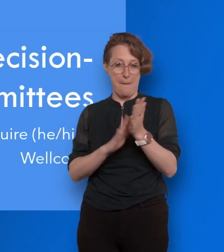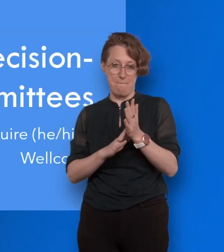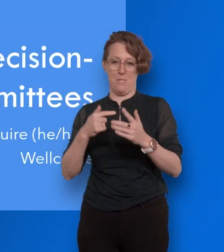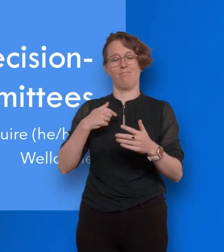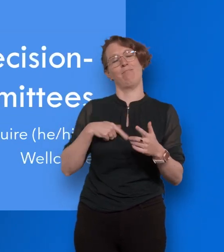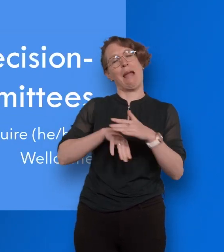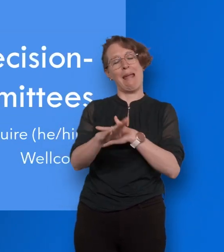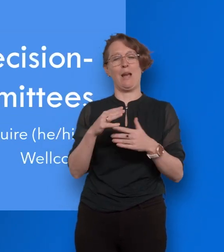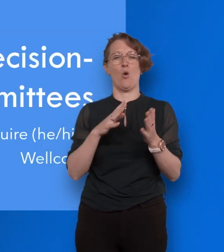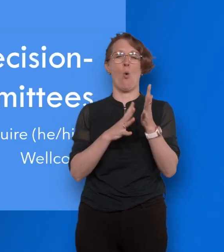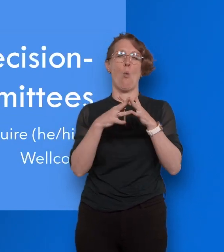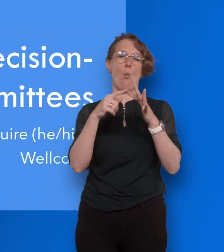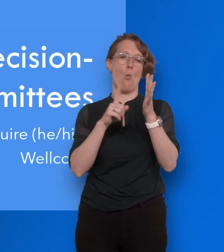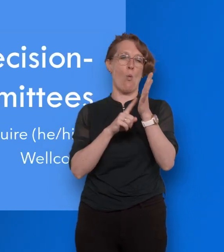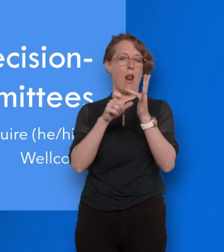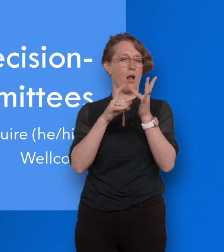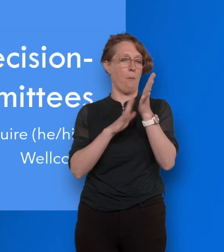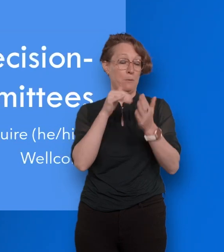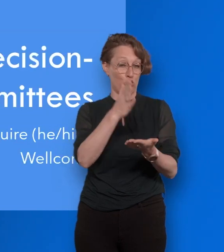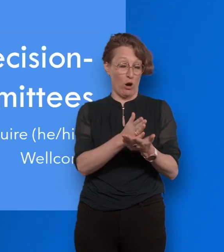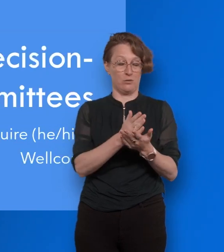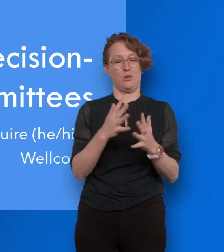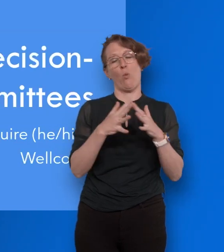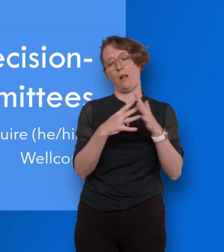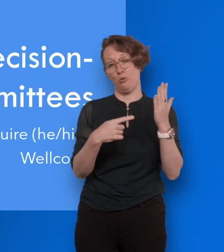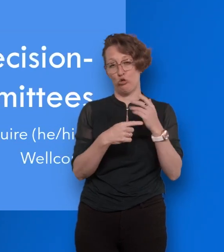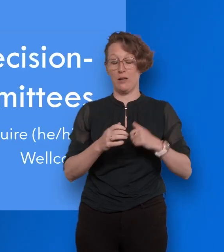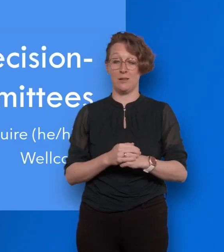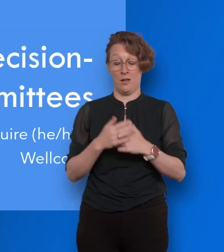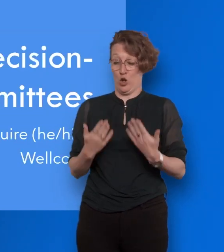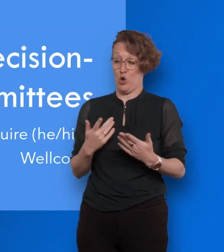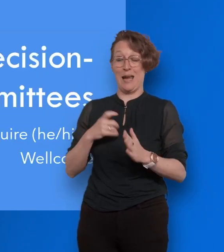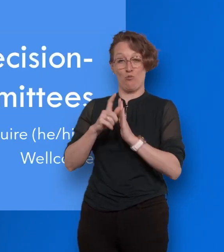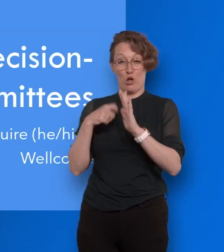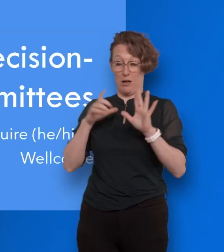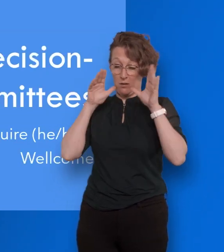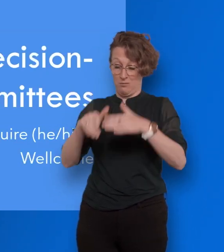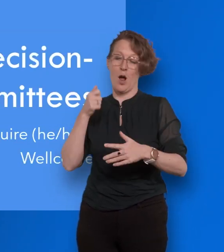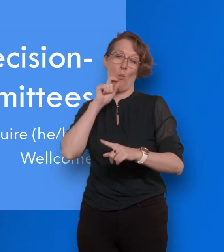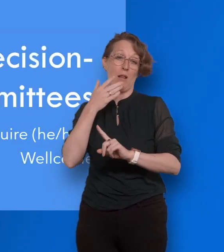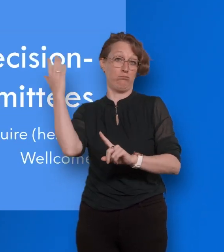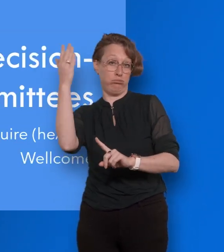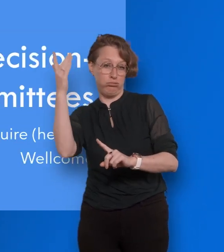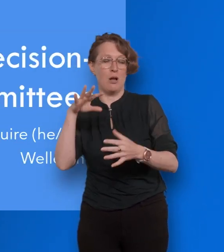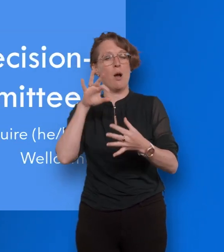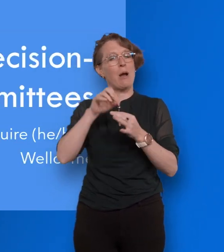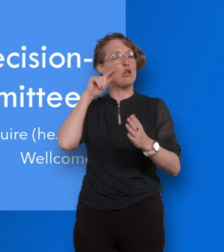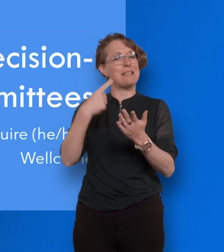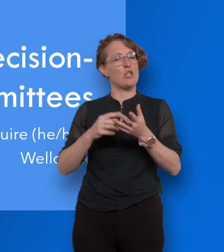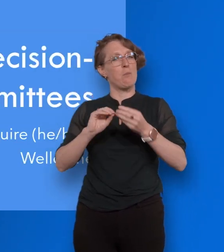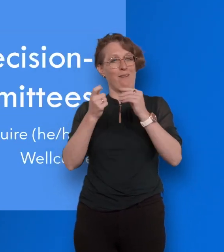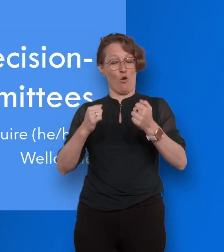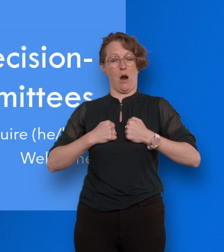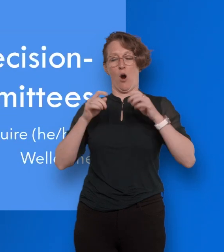Wellcome Trust. So delighted to be here today speaking about the current project that I'm working on, which is around inclusive decision-making for our